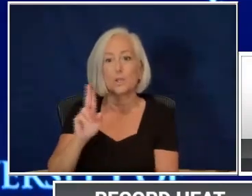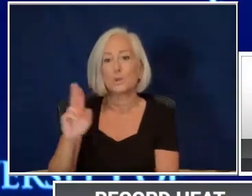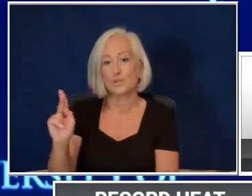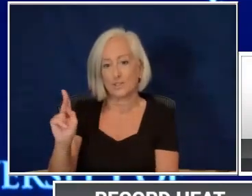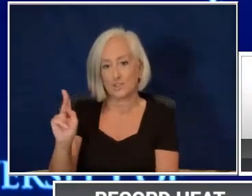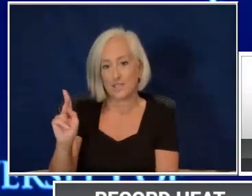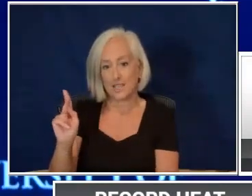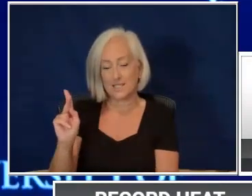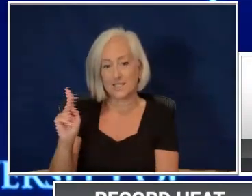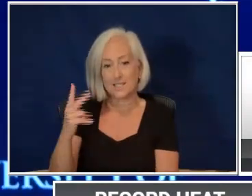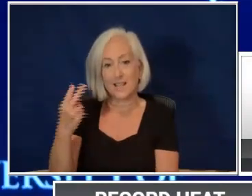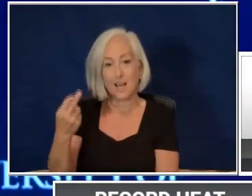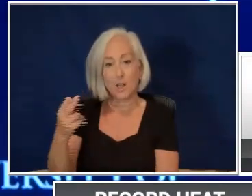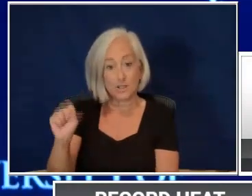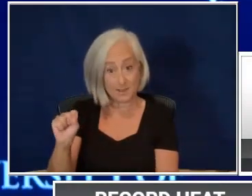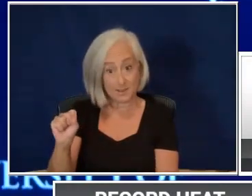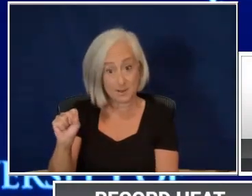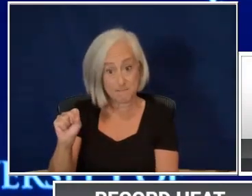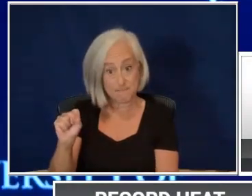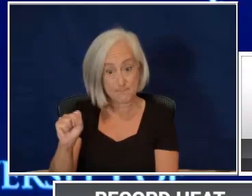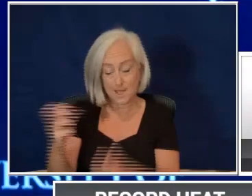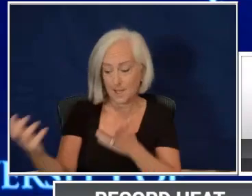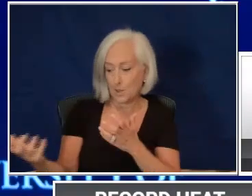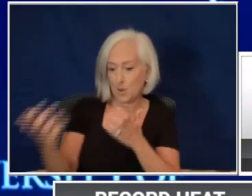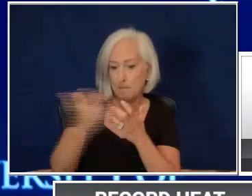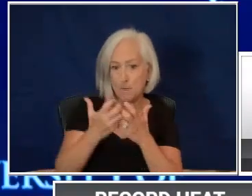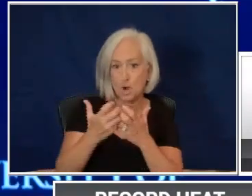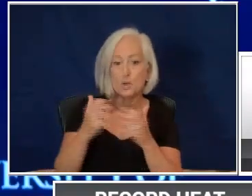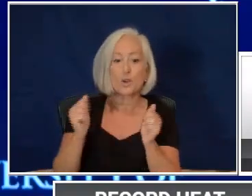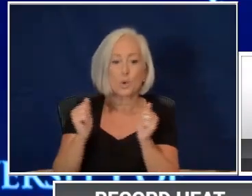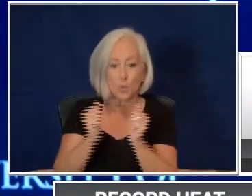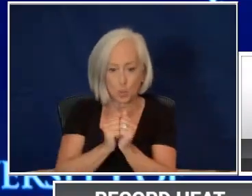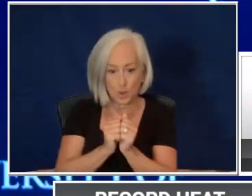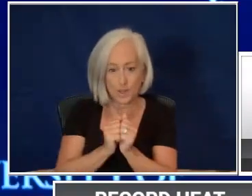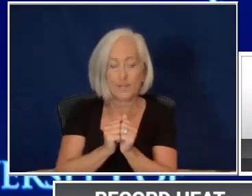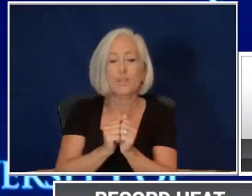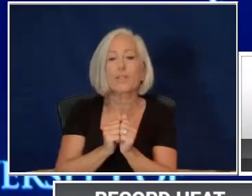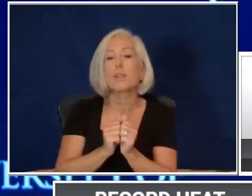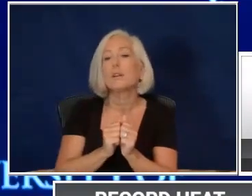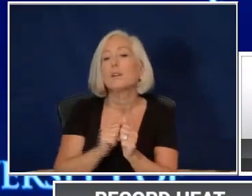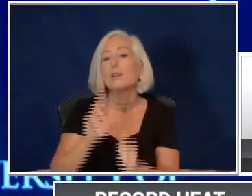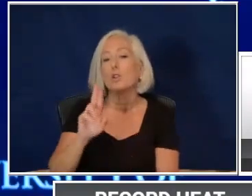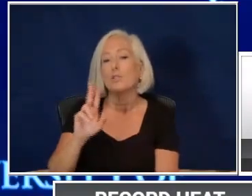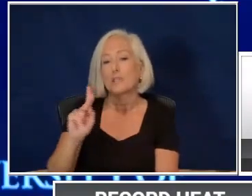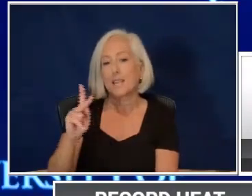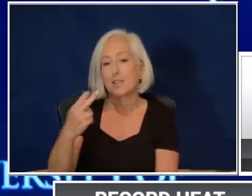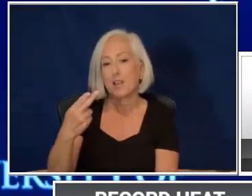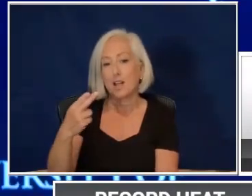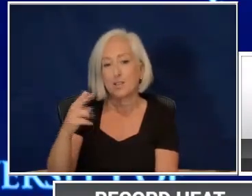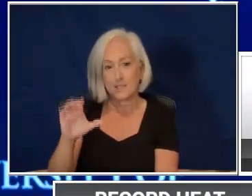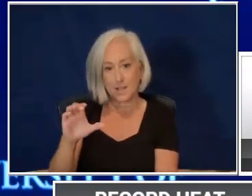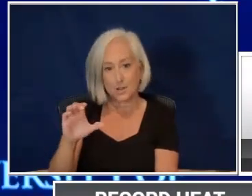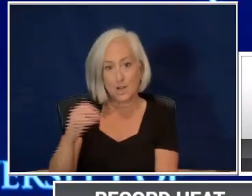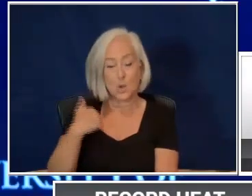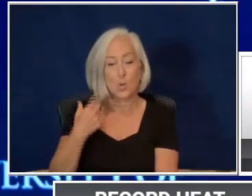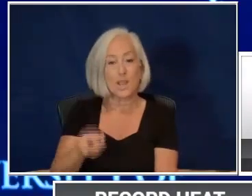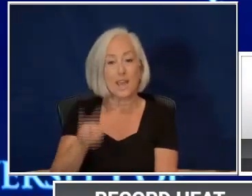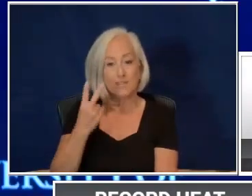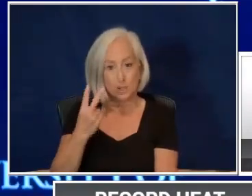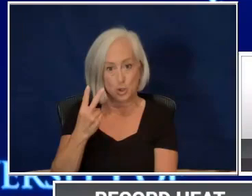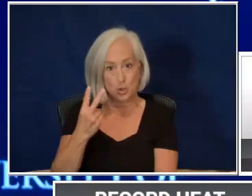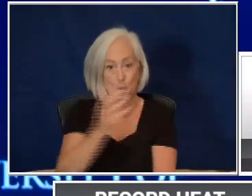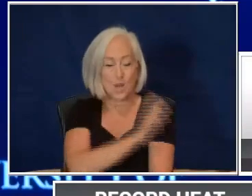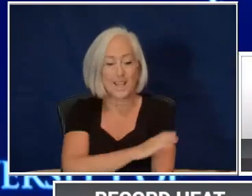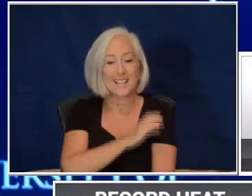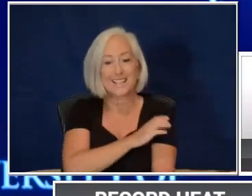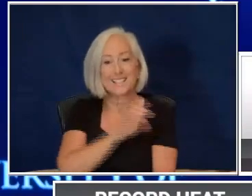with clinical researchers at the University of Kansas Medical Center. And so right now we're enrolling in 2 clinical trials for stroke recovery